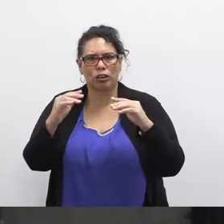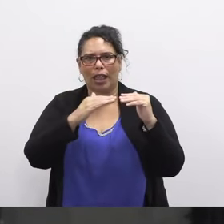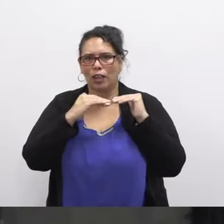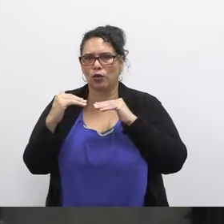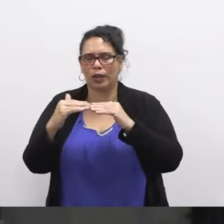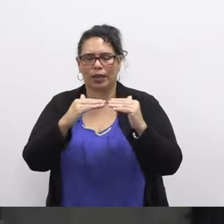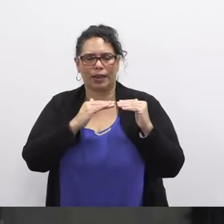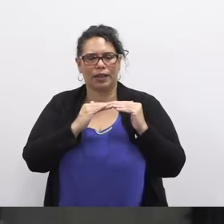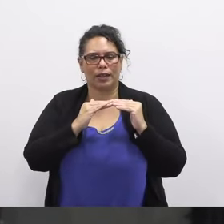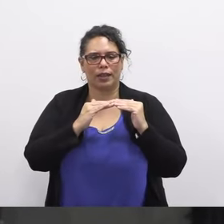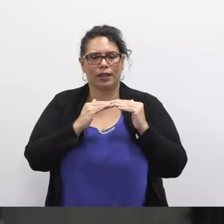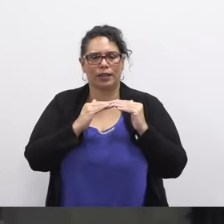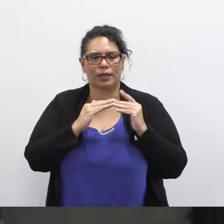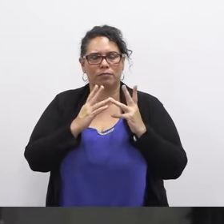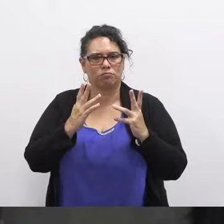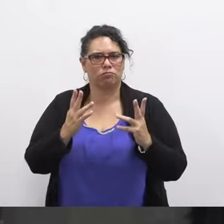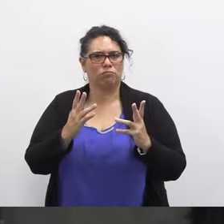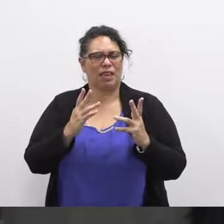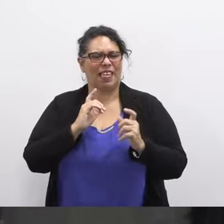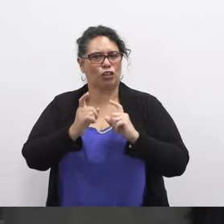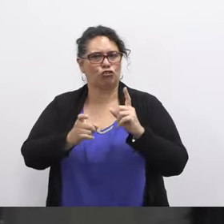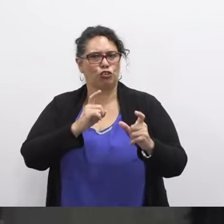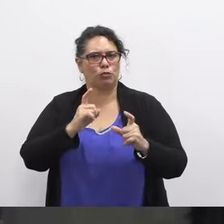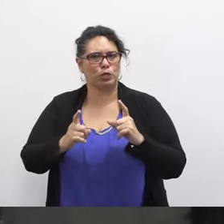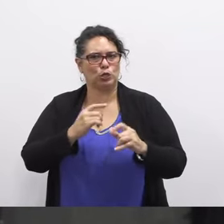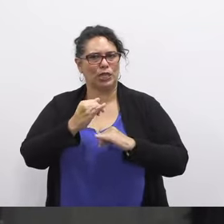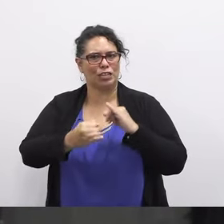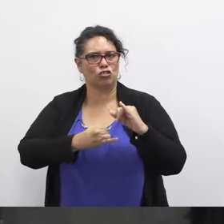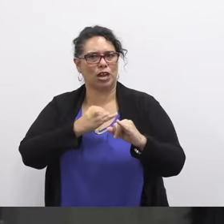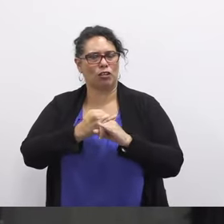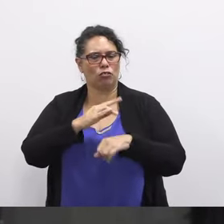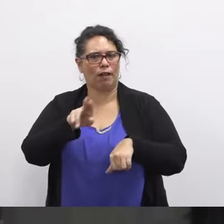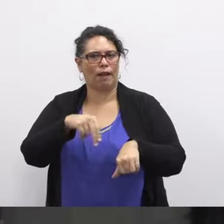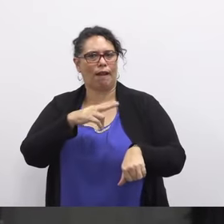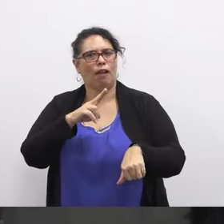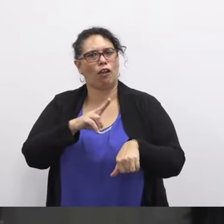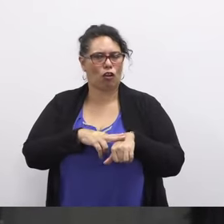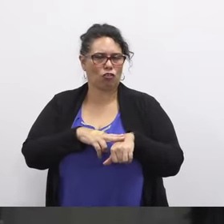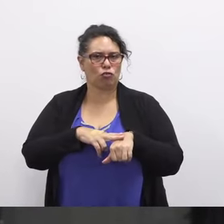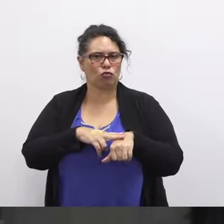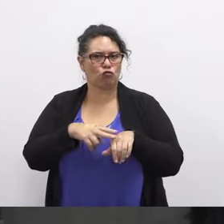international outstanding reputation Long Beach Unified School District claims.